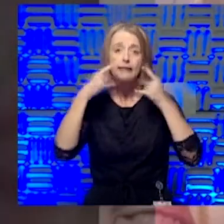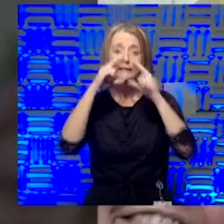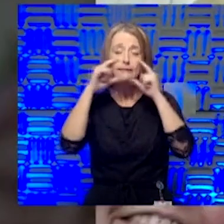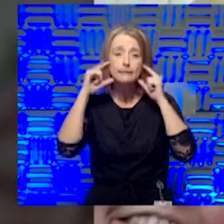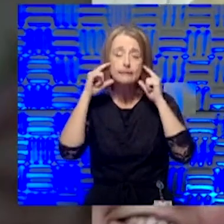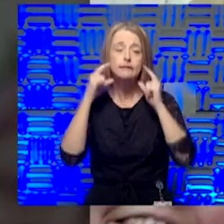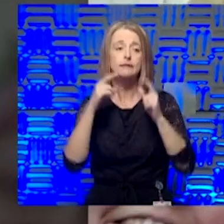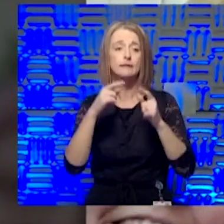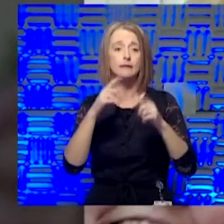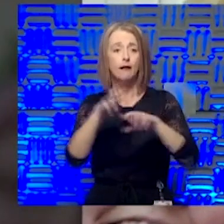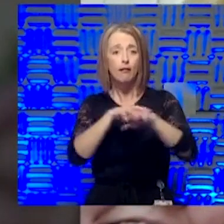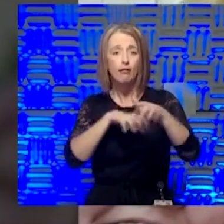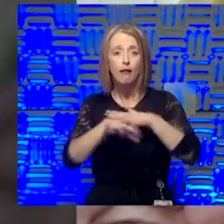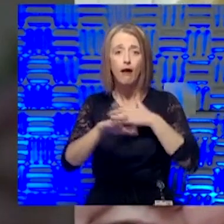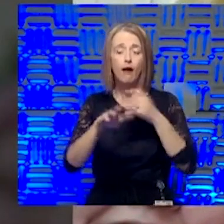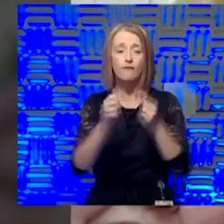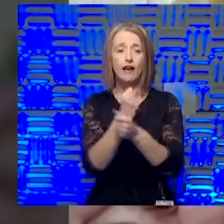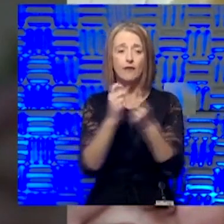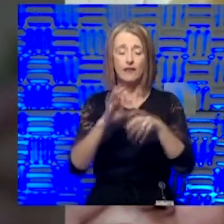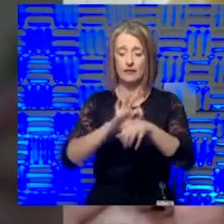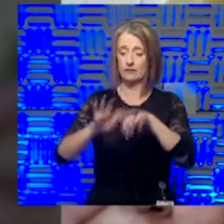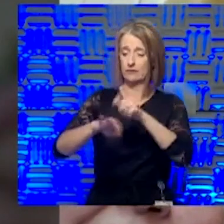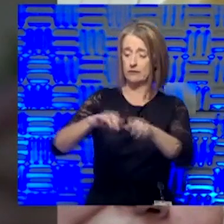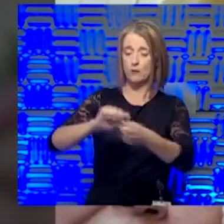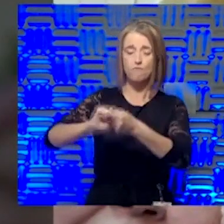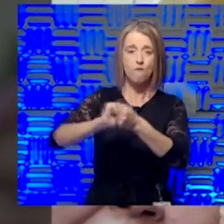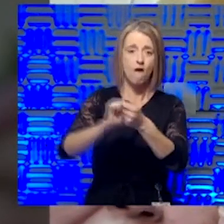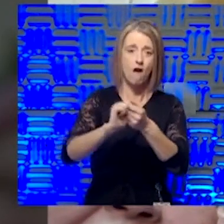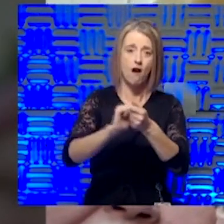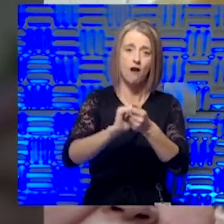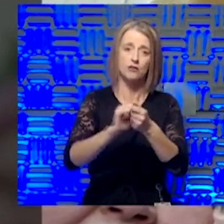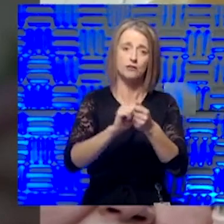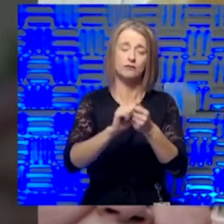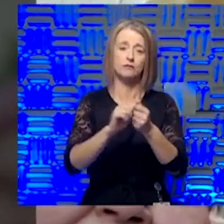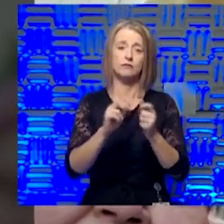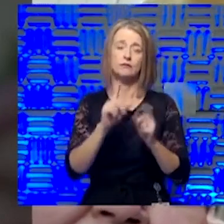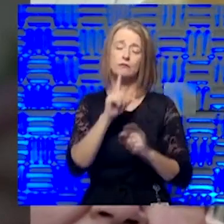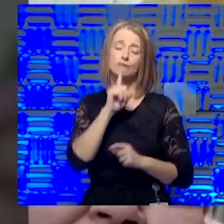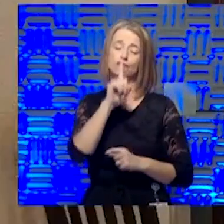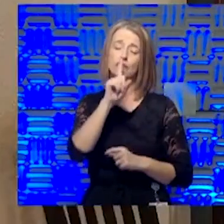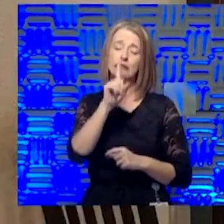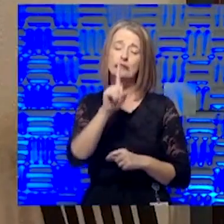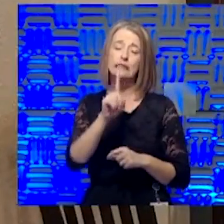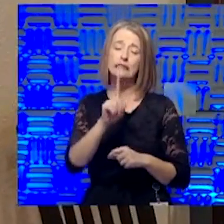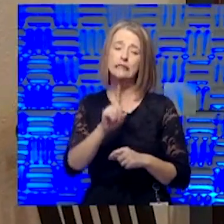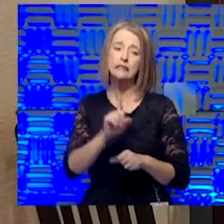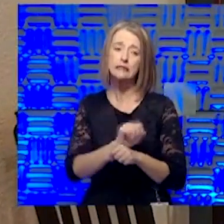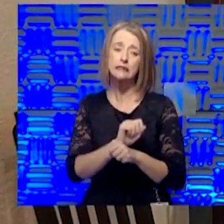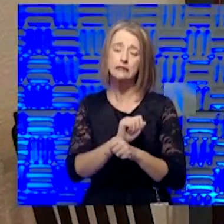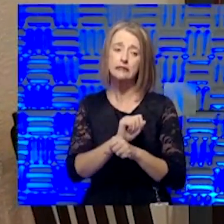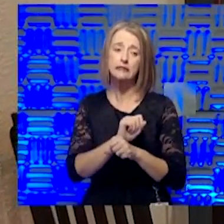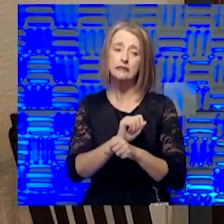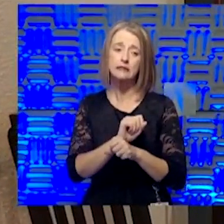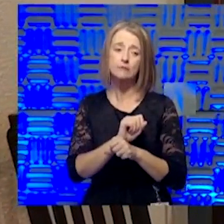would take everything off and wash. And I was real